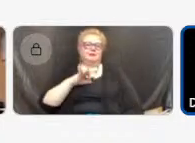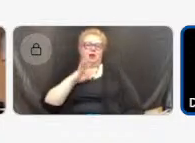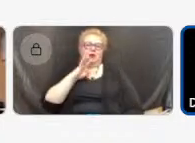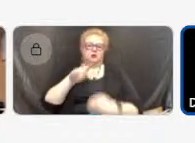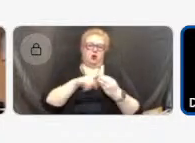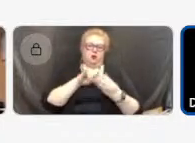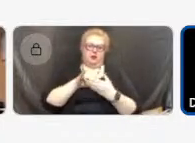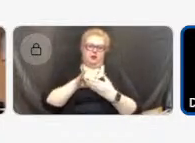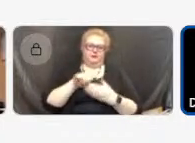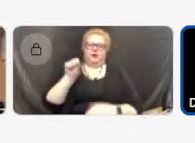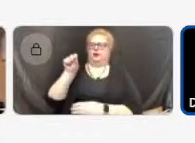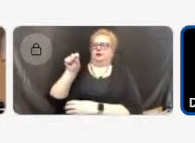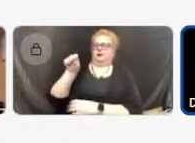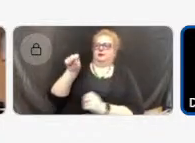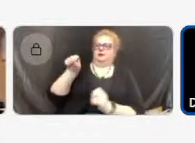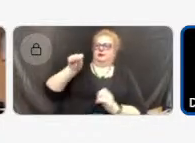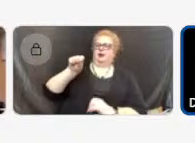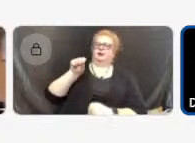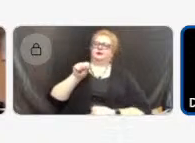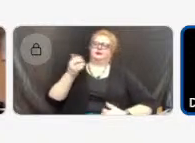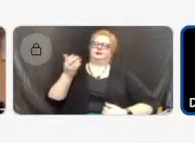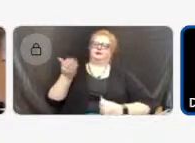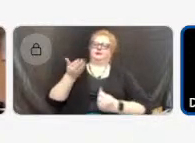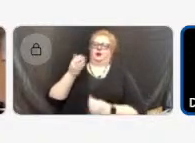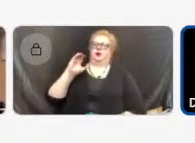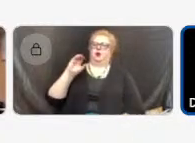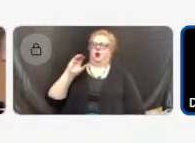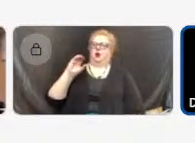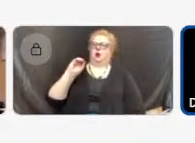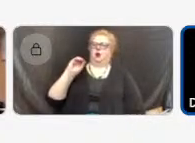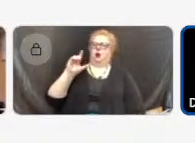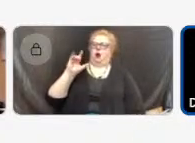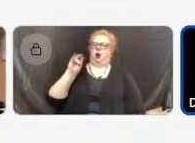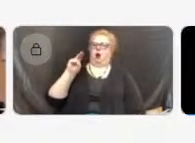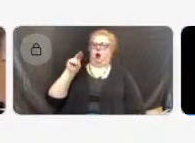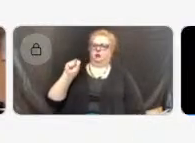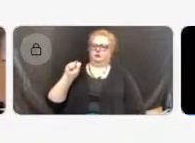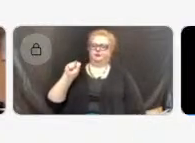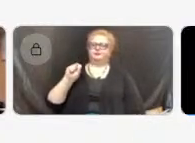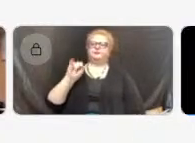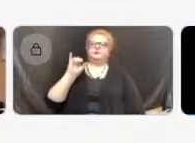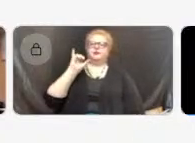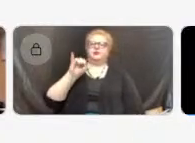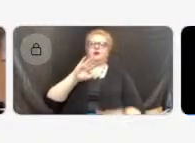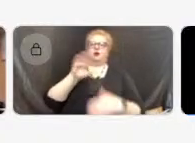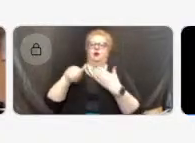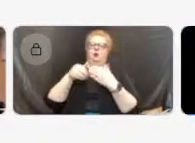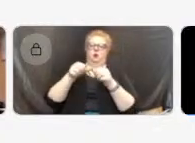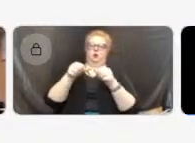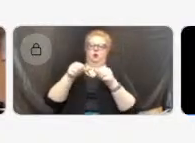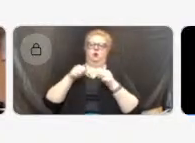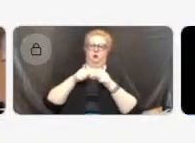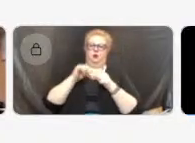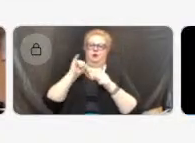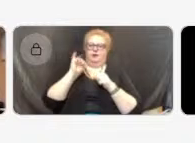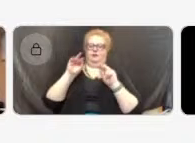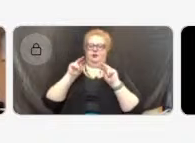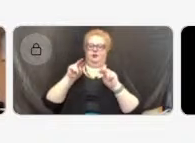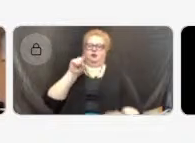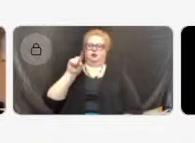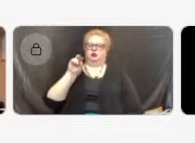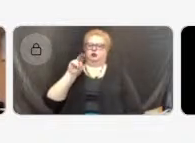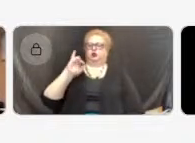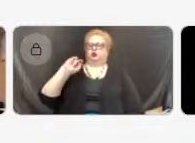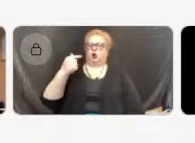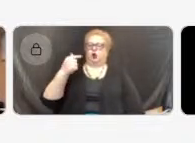Yes, Commissioner Thomas, this is Director Collins. The whole area is, if we go ramp the zoning map, is zoned